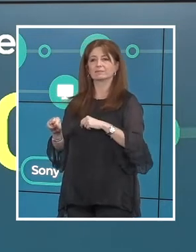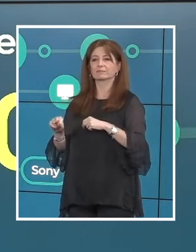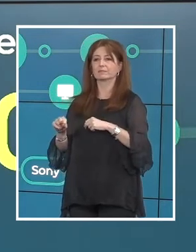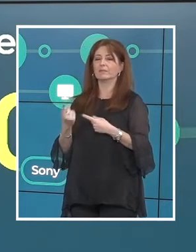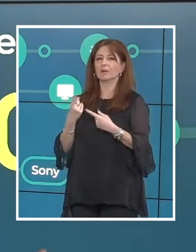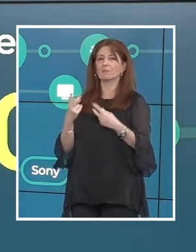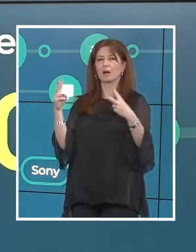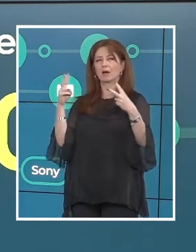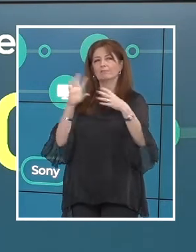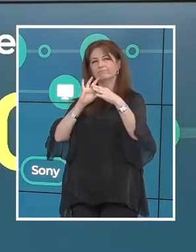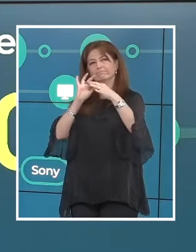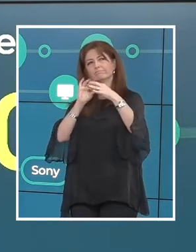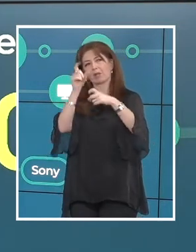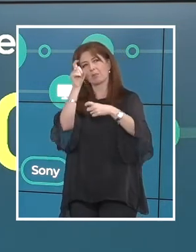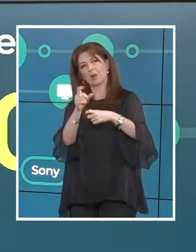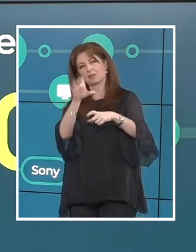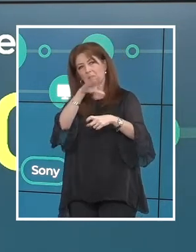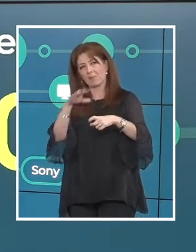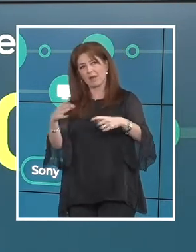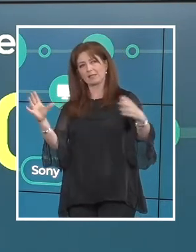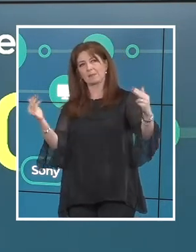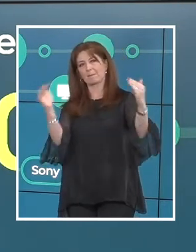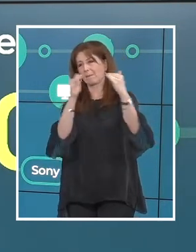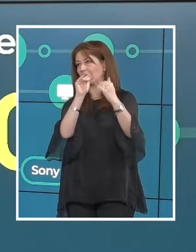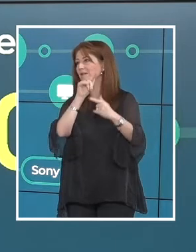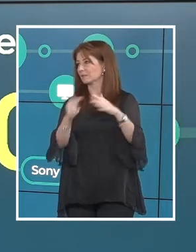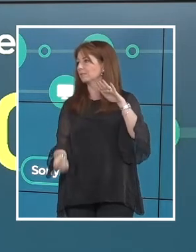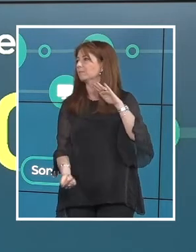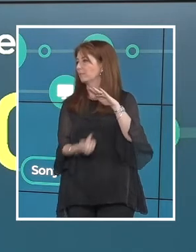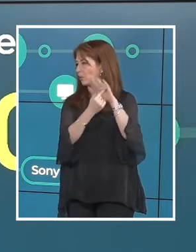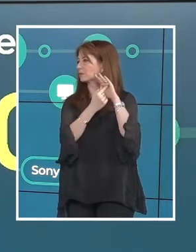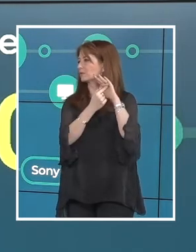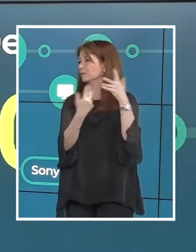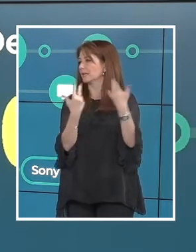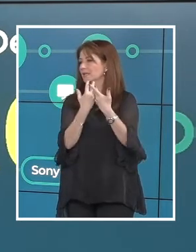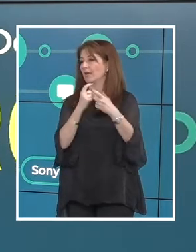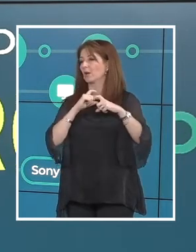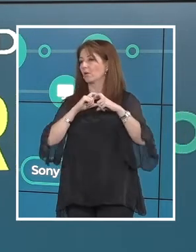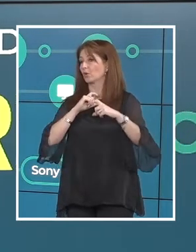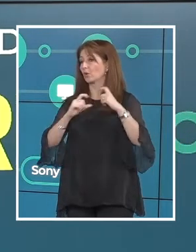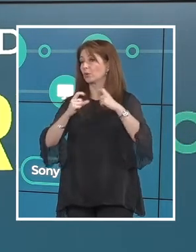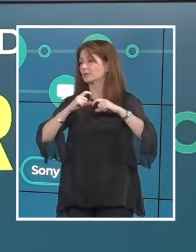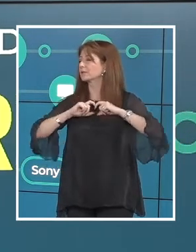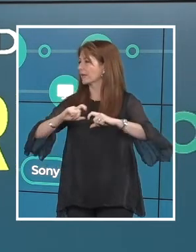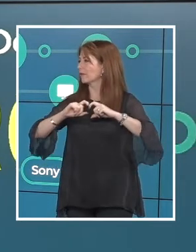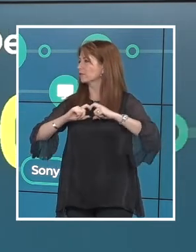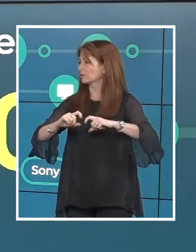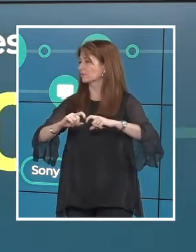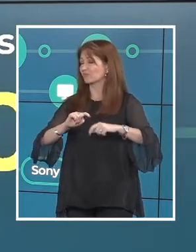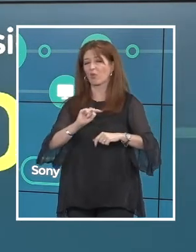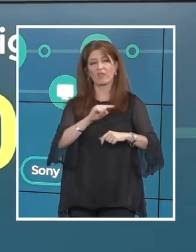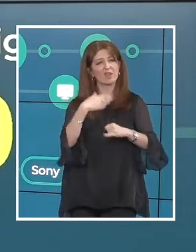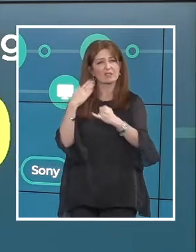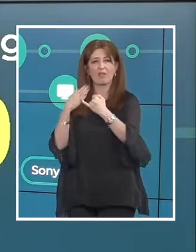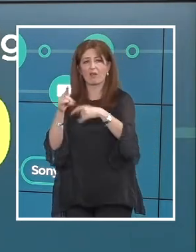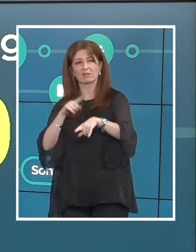with a place is really, really important, and that's also where the communication continues to happen. It's not the first time or the last time you're going to hear from us.